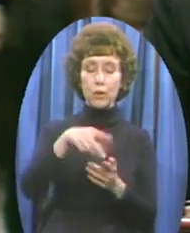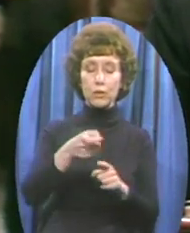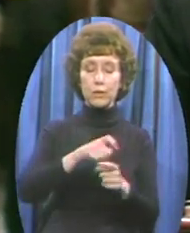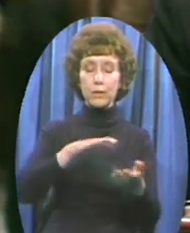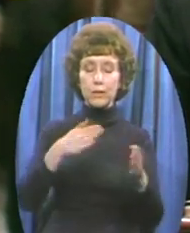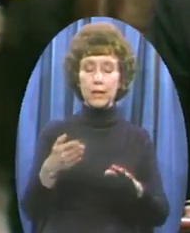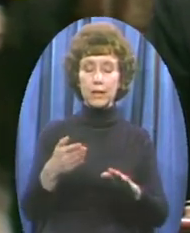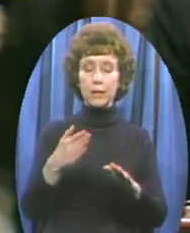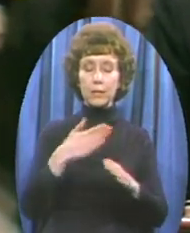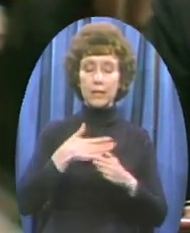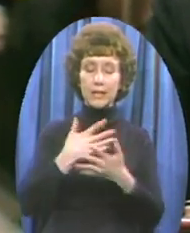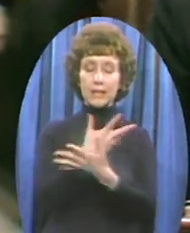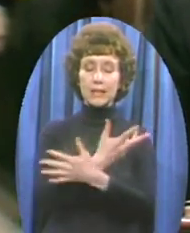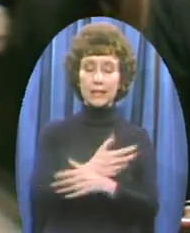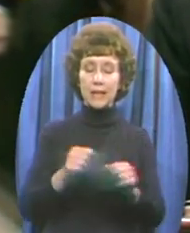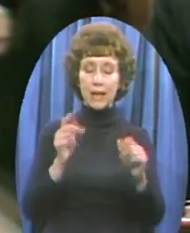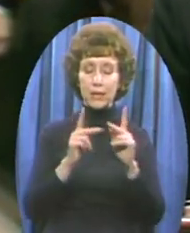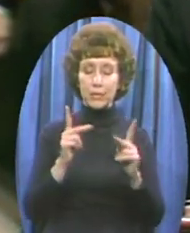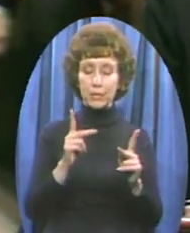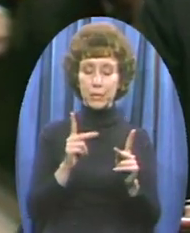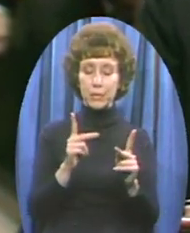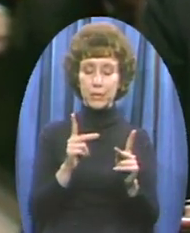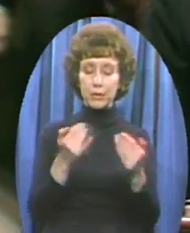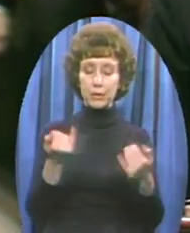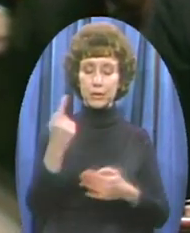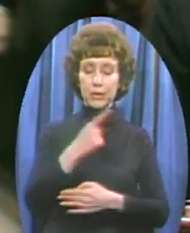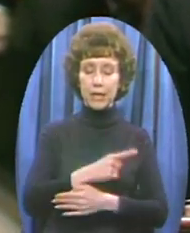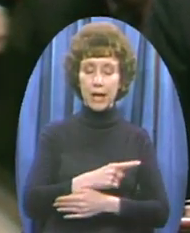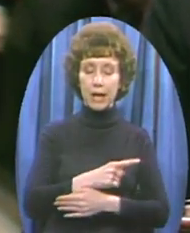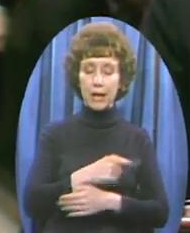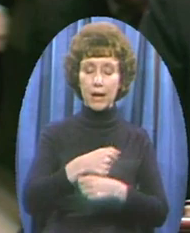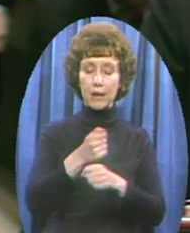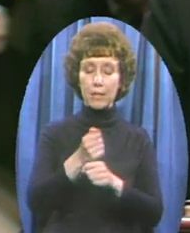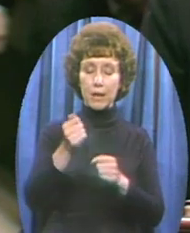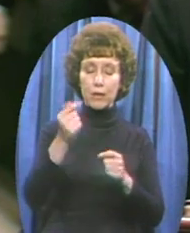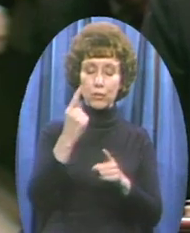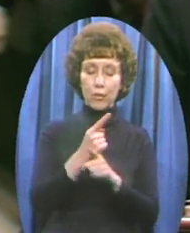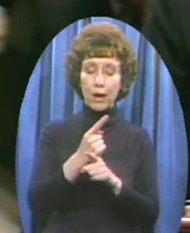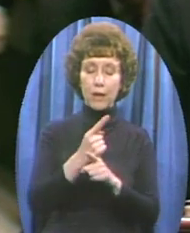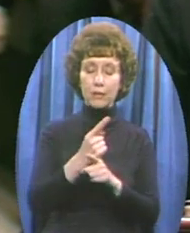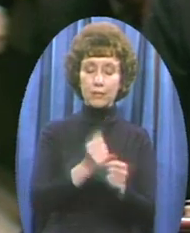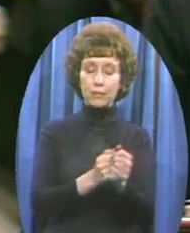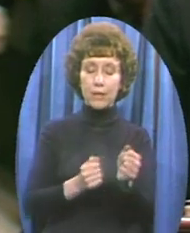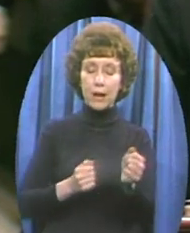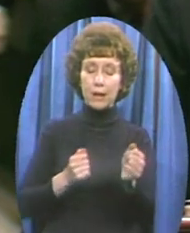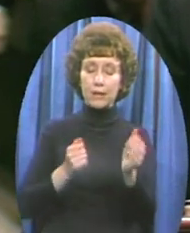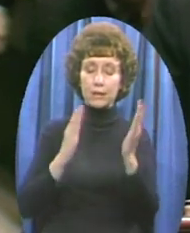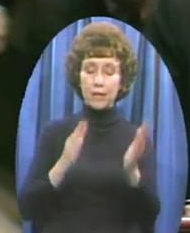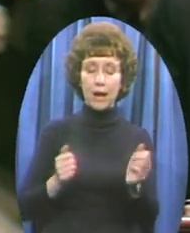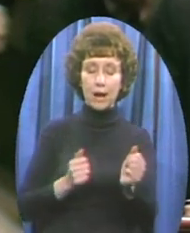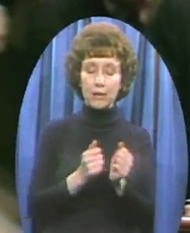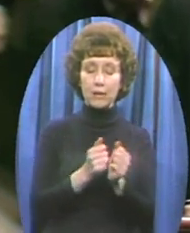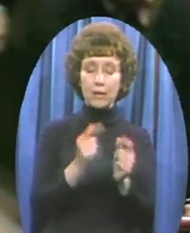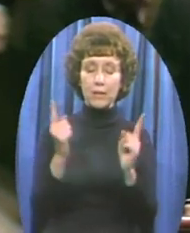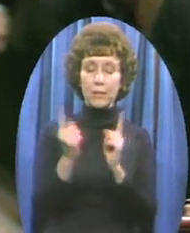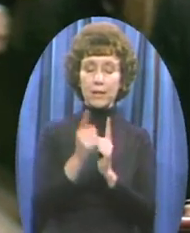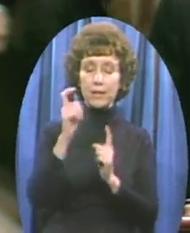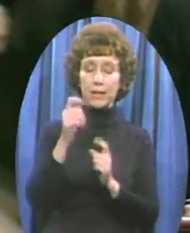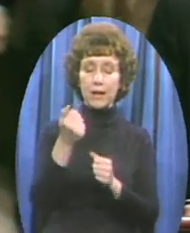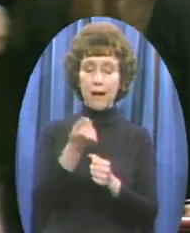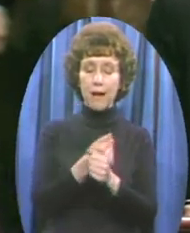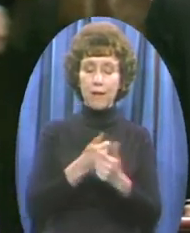hell. Reclaim backsliders. Meet the need of every heart and every life. I pray in Jesus' name